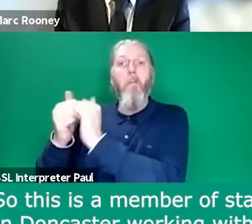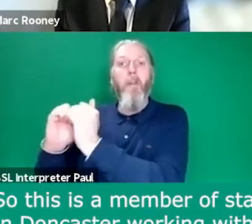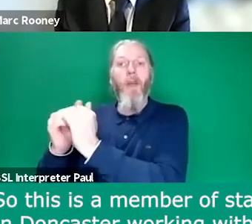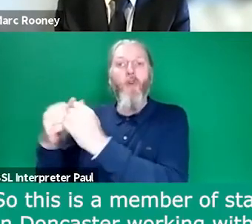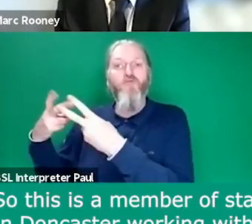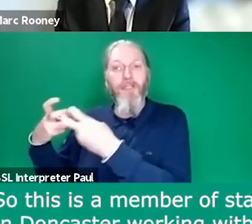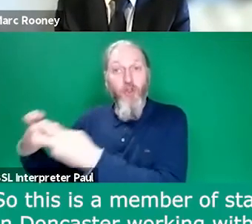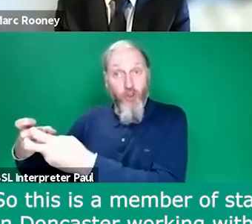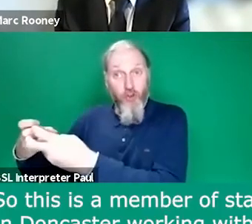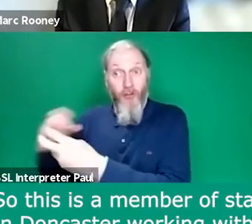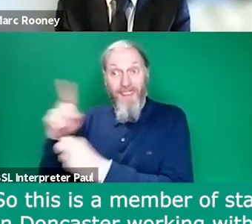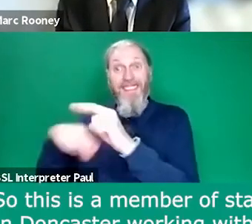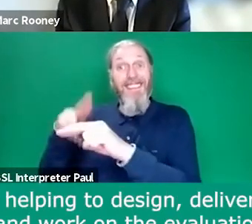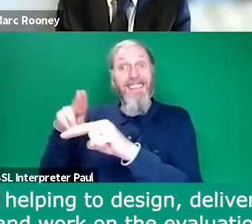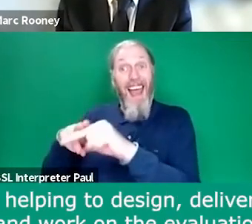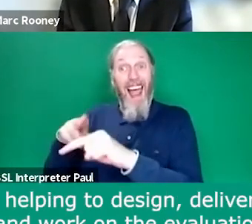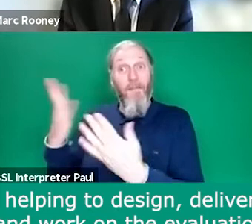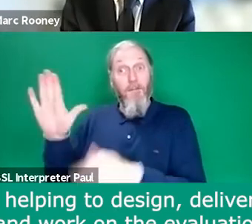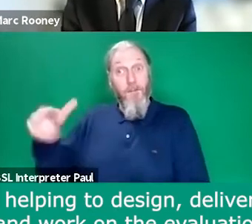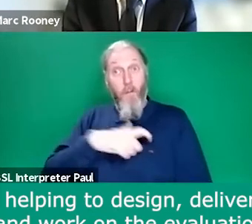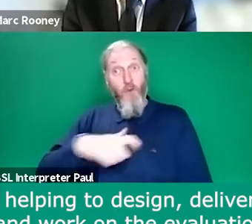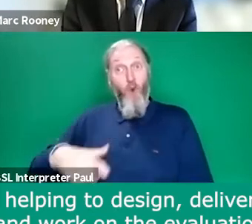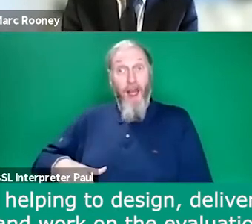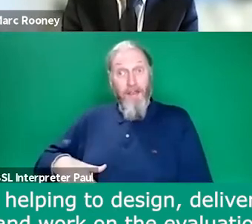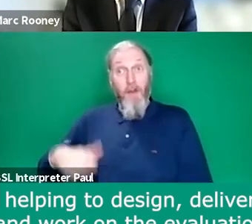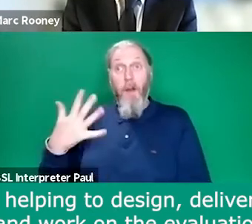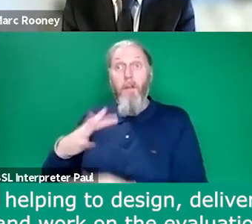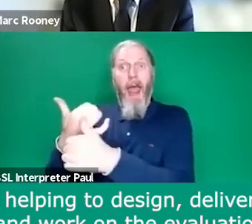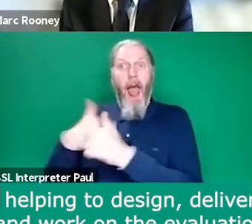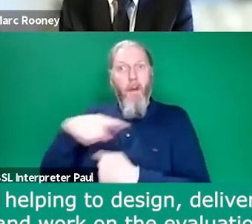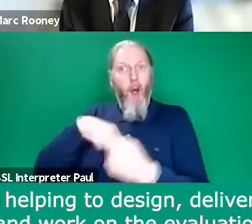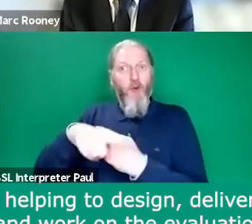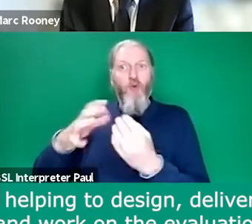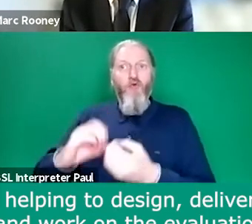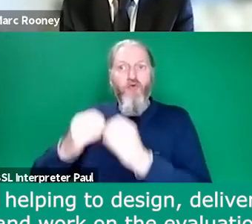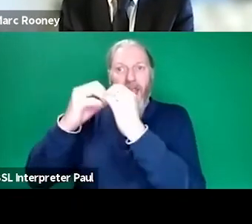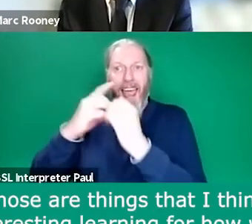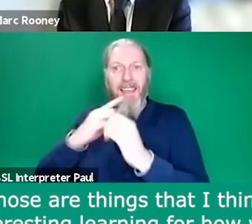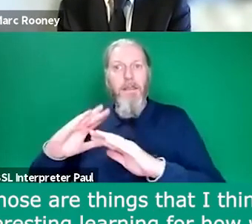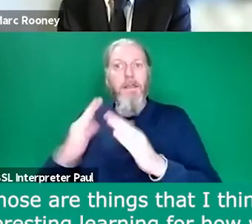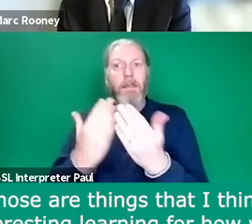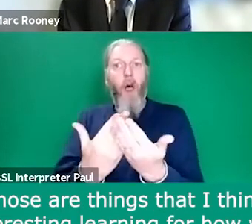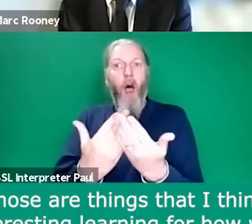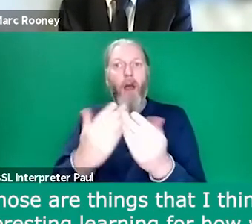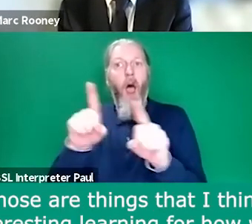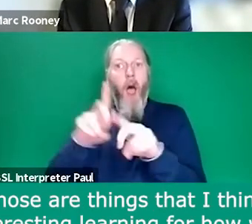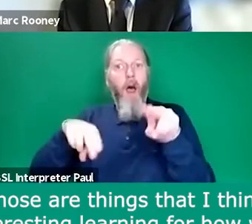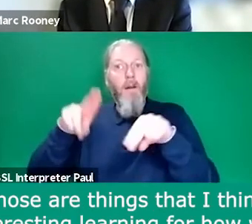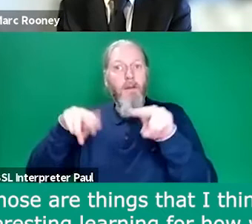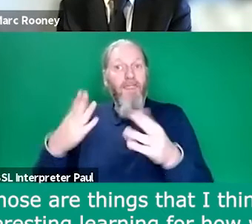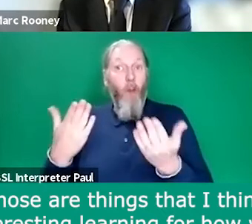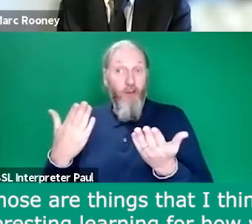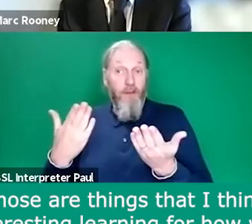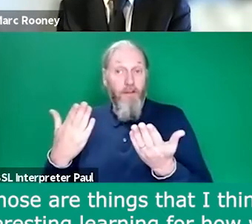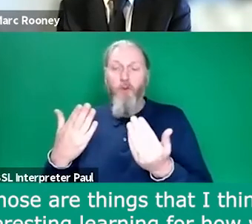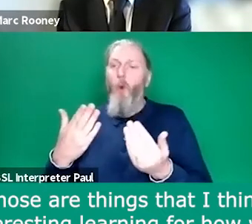staff within Doncaster working with us on helping to design, deliver, and work on the evaluation. So those are things that I think are sort